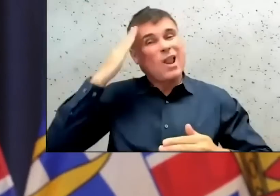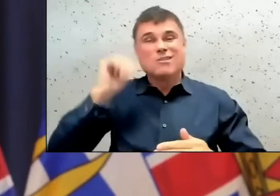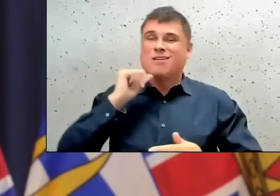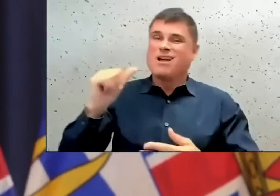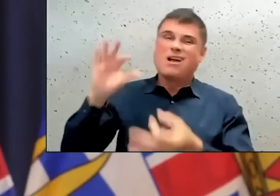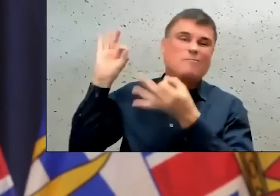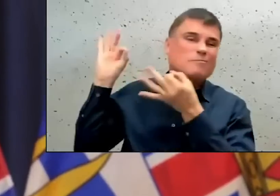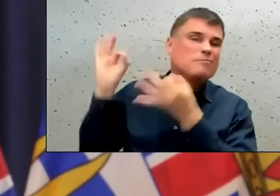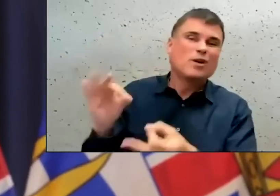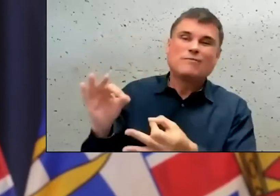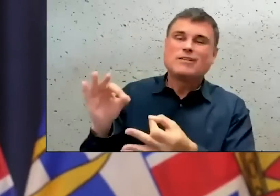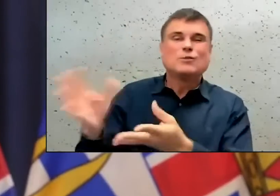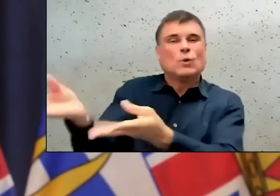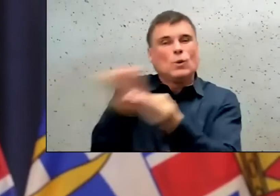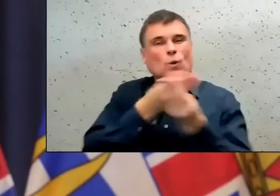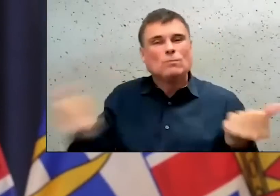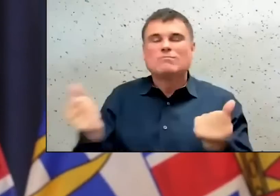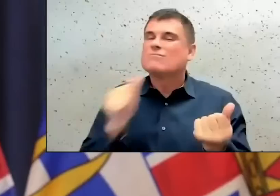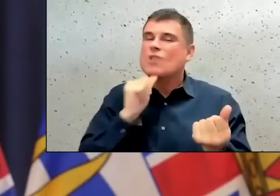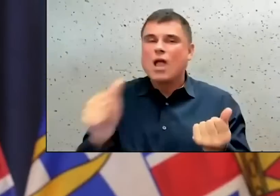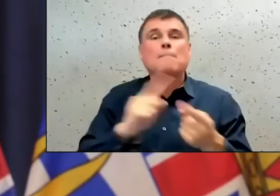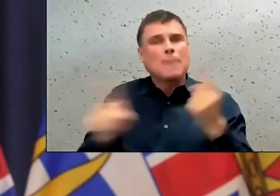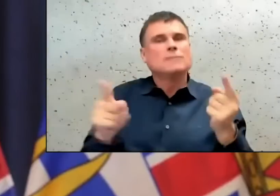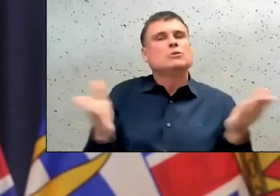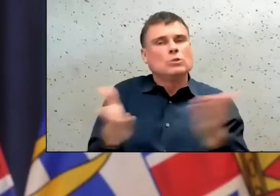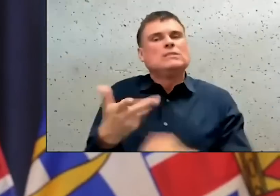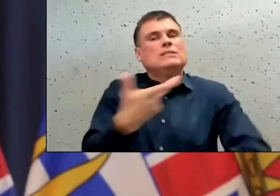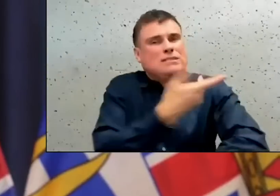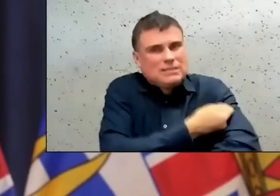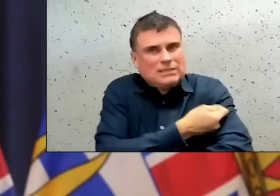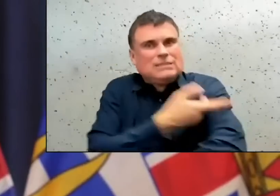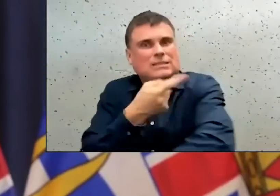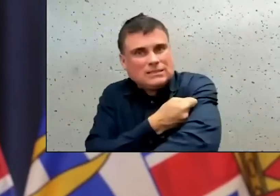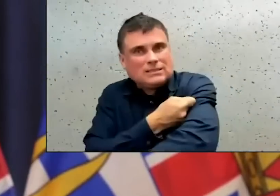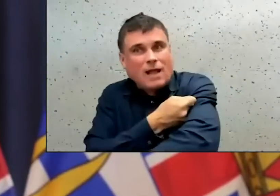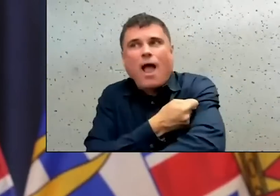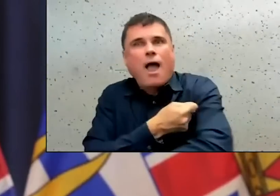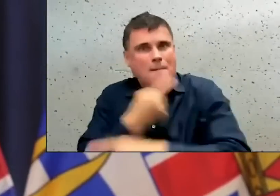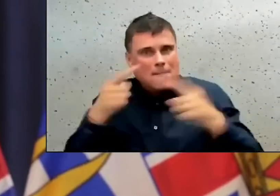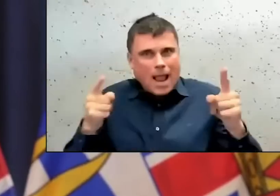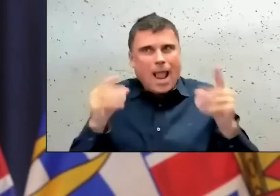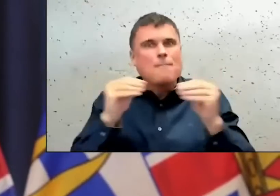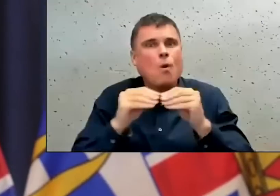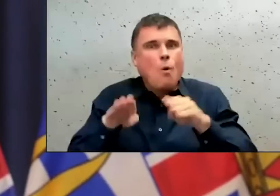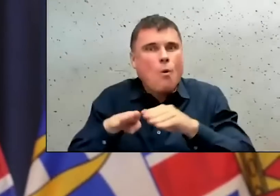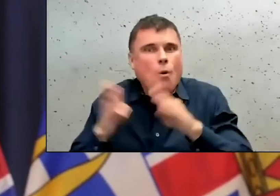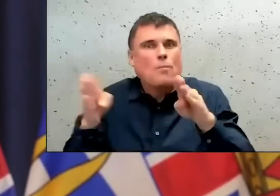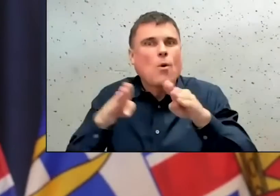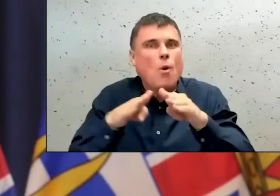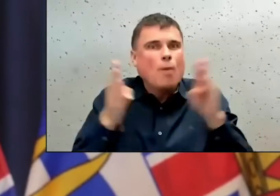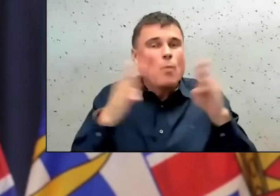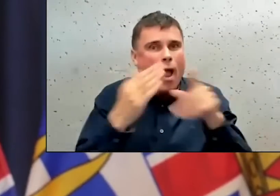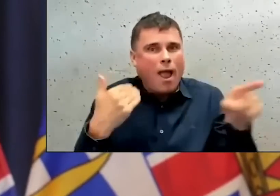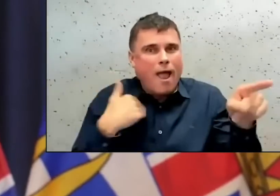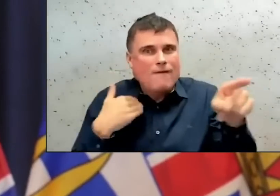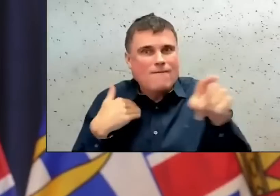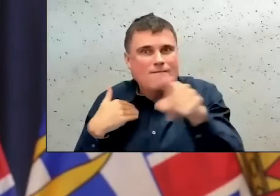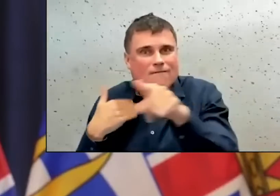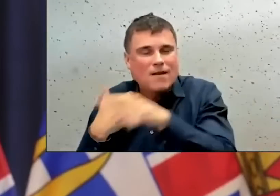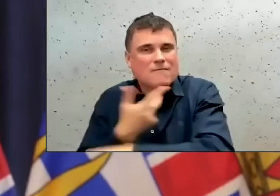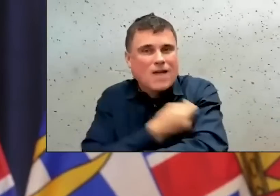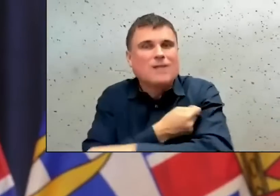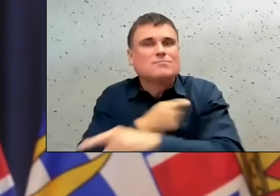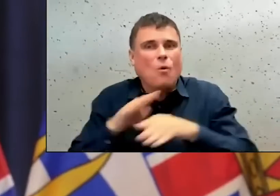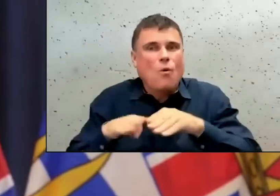that the vaccine is giving us good, strong protection, and we can see that in the results. Then we can see that in our ability to get back